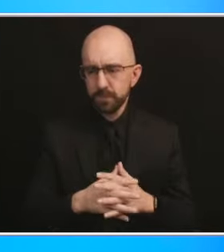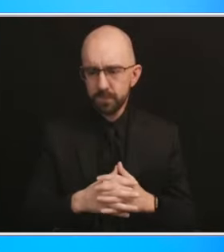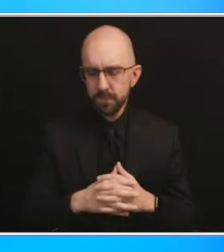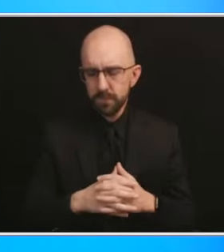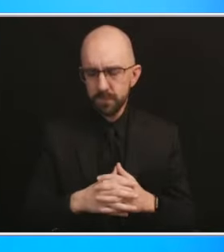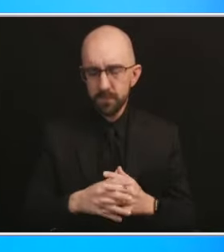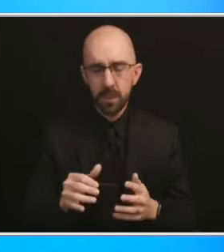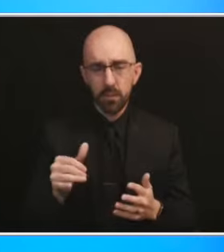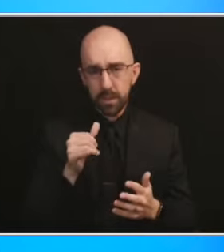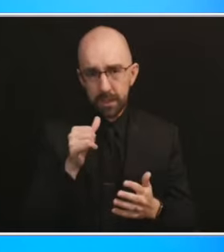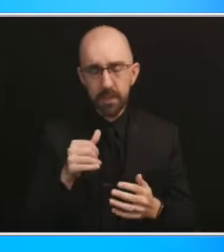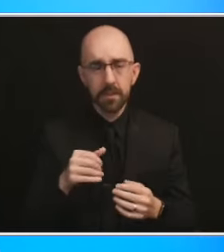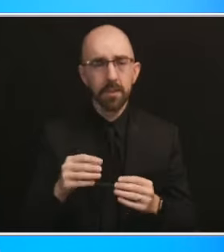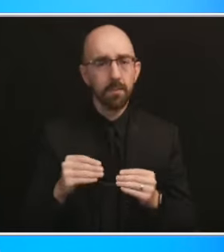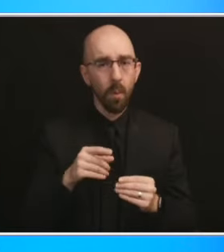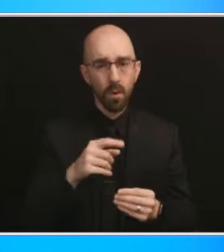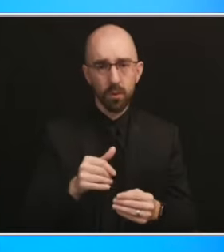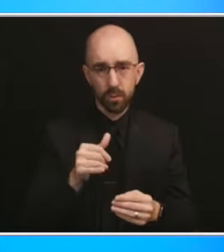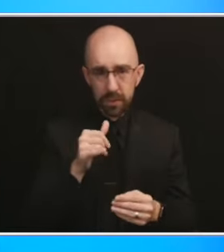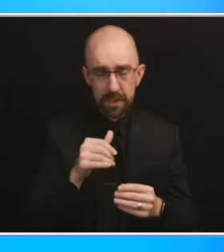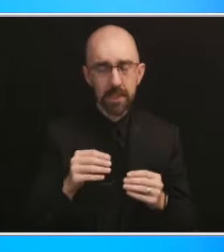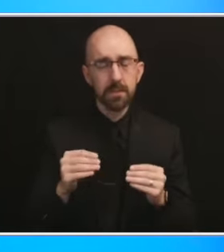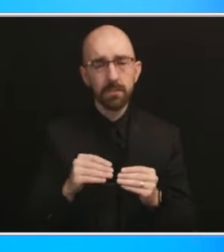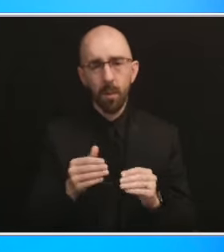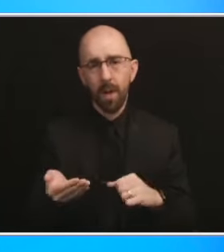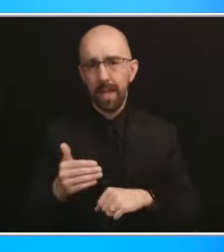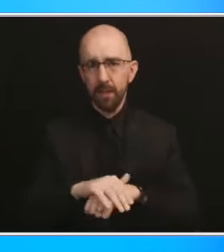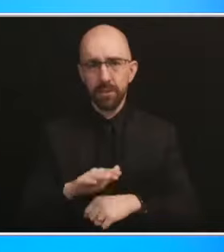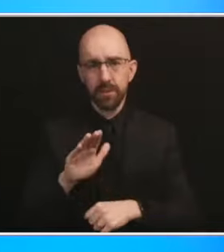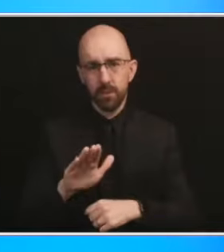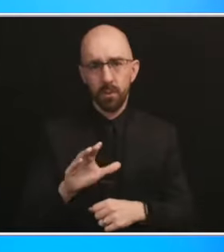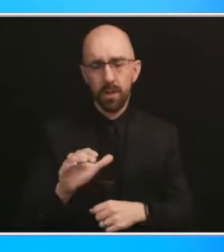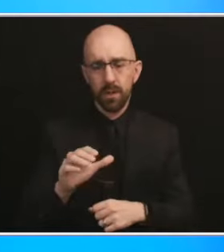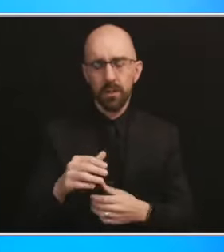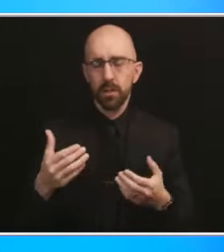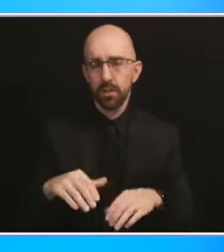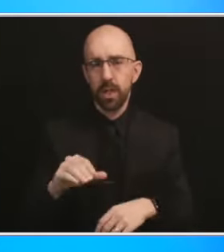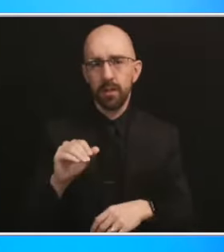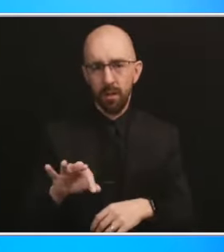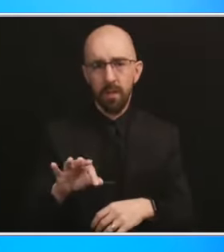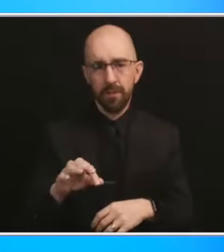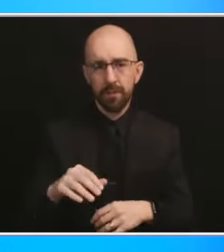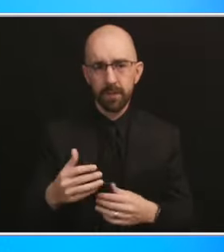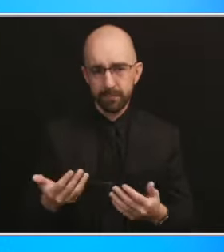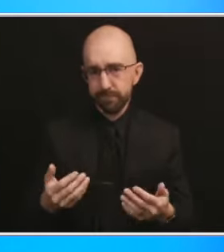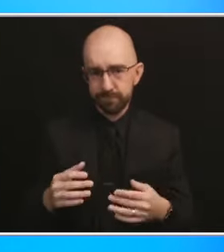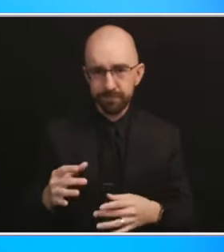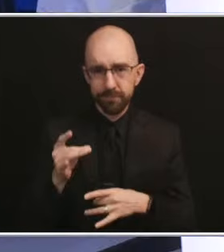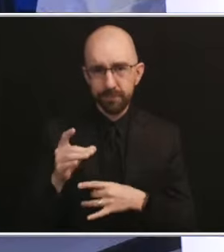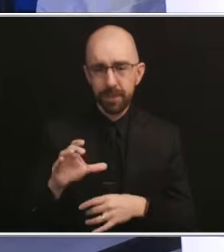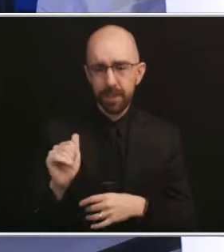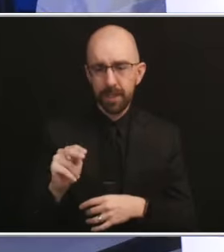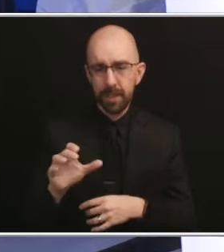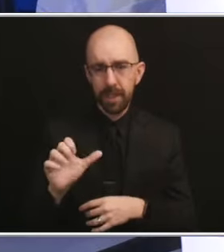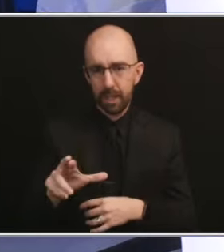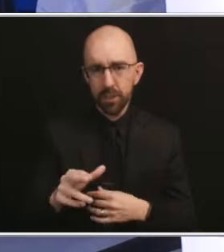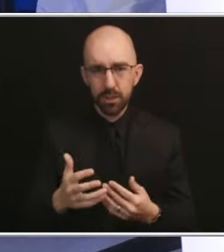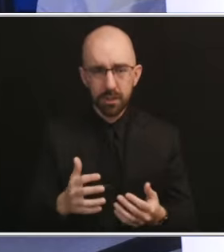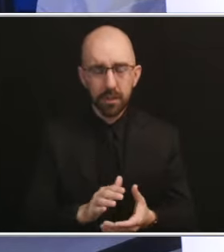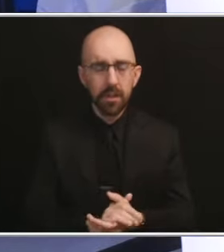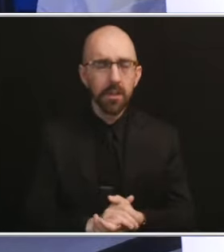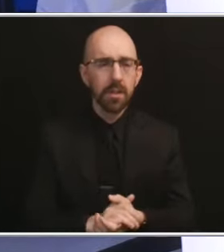drinking more, the more you drink, it increases your chances of, getting cancer. You bet. Yes. So you also had